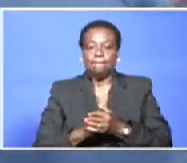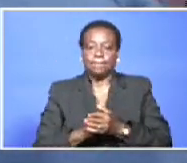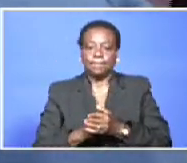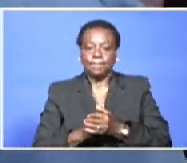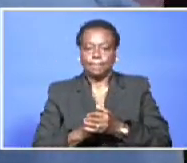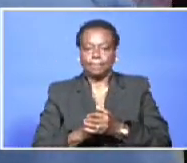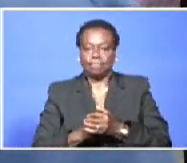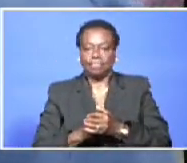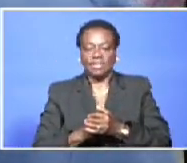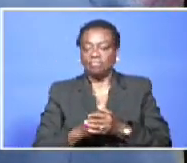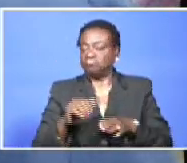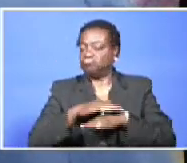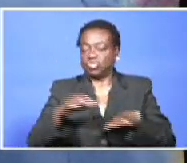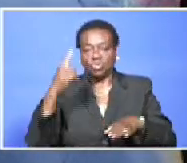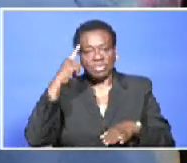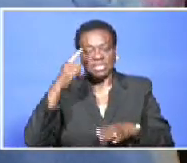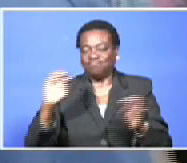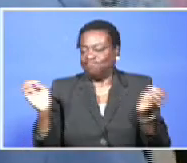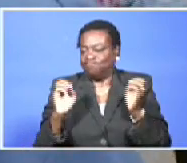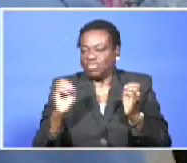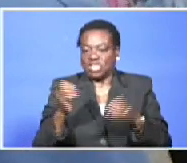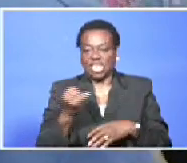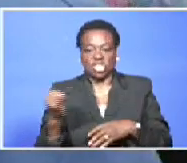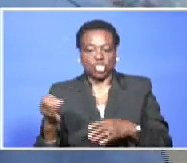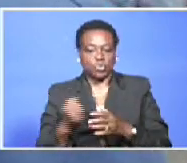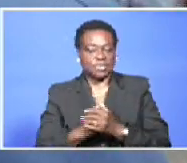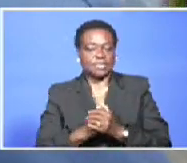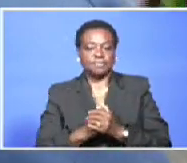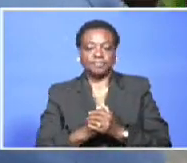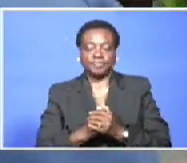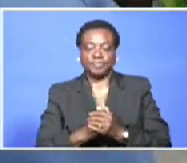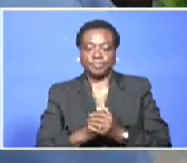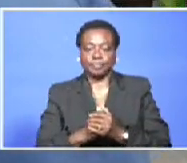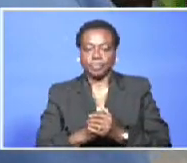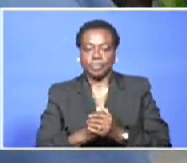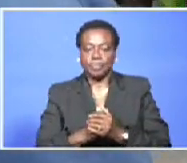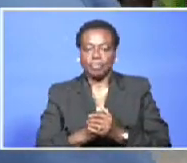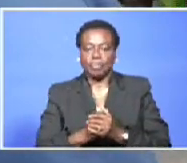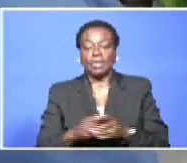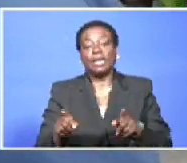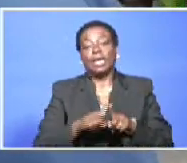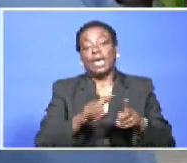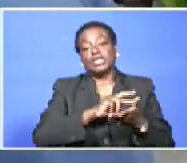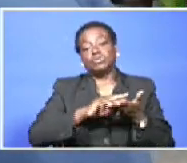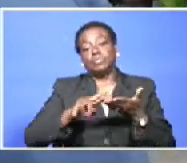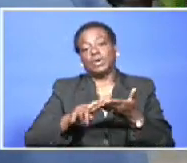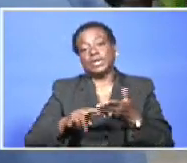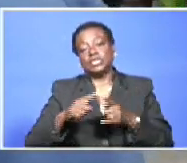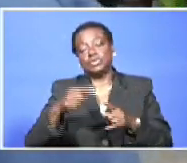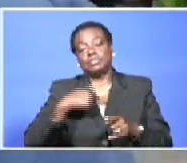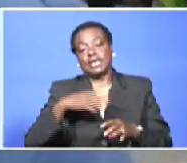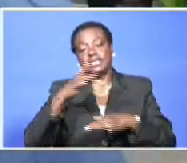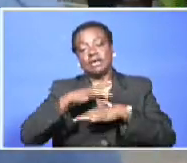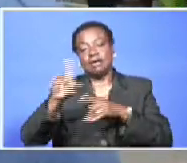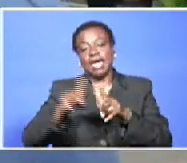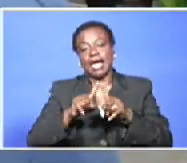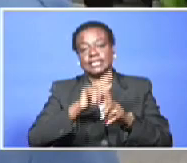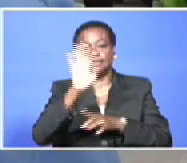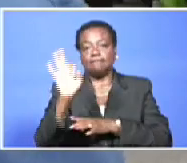I don't think there are any issues involved. There were no issues, as reported to me as early as